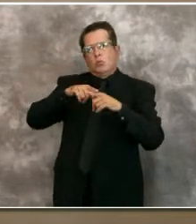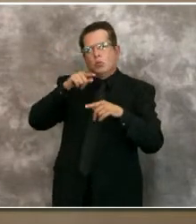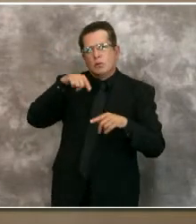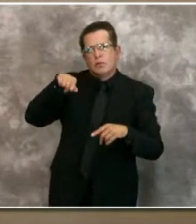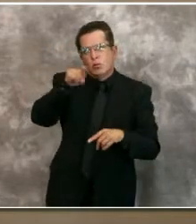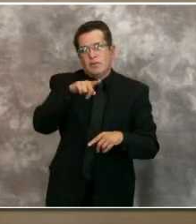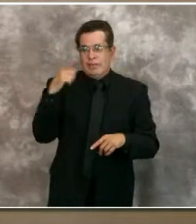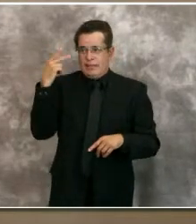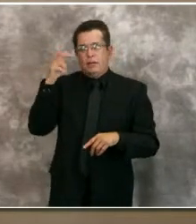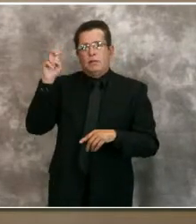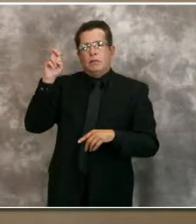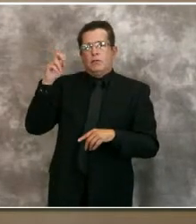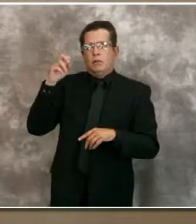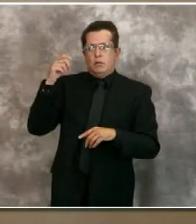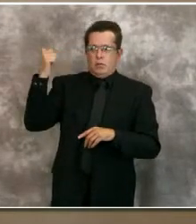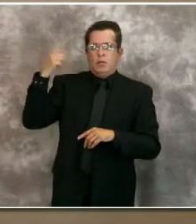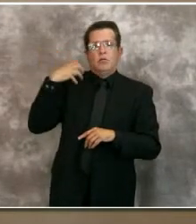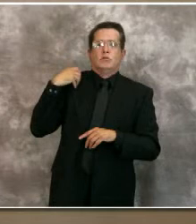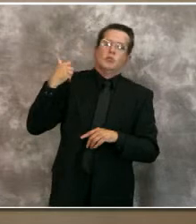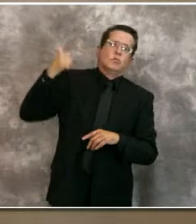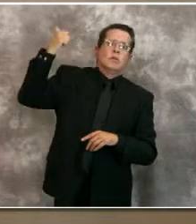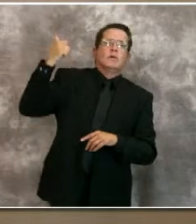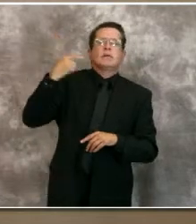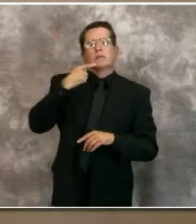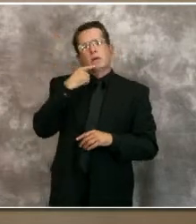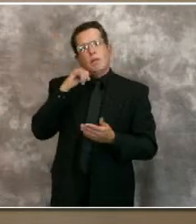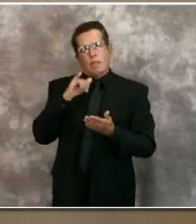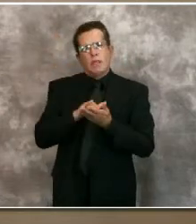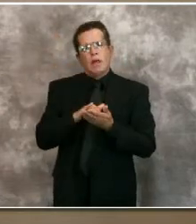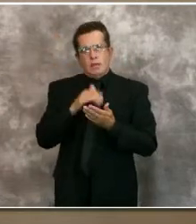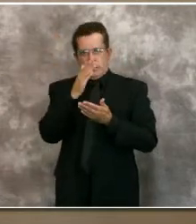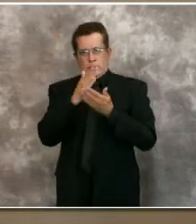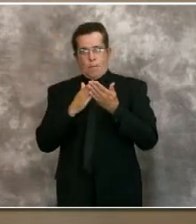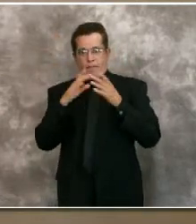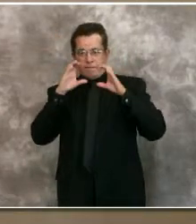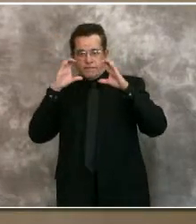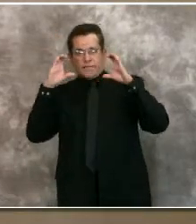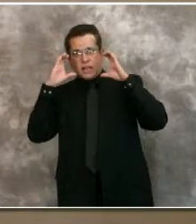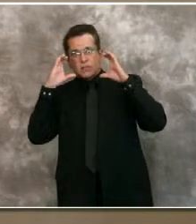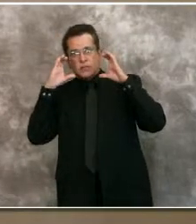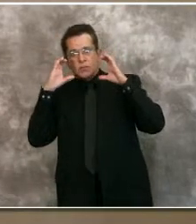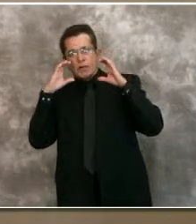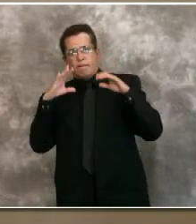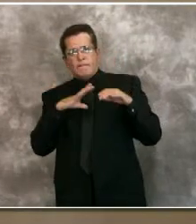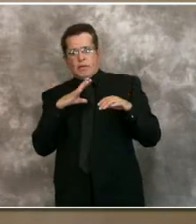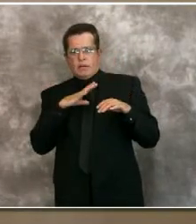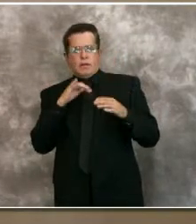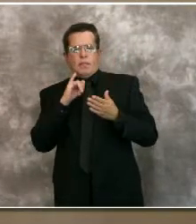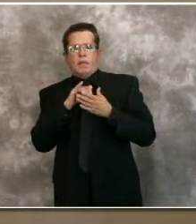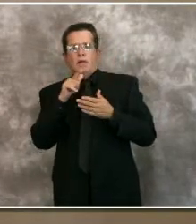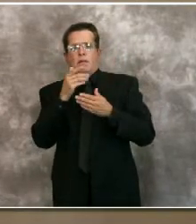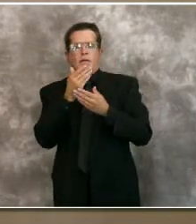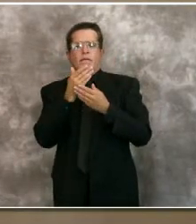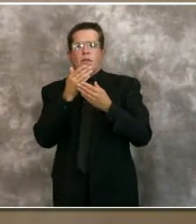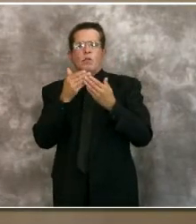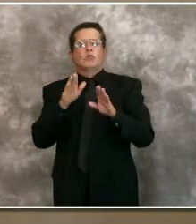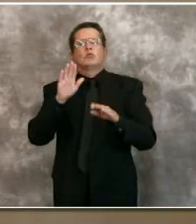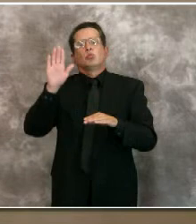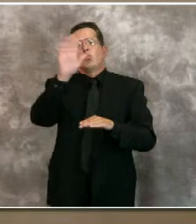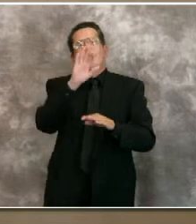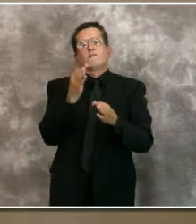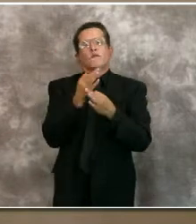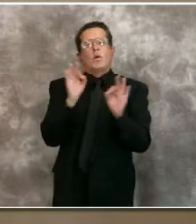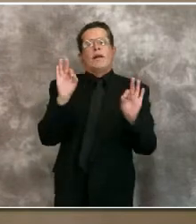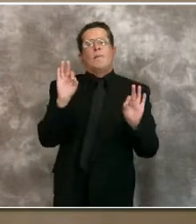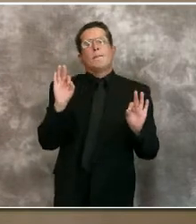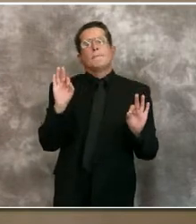Recently, he shared this message. Some feel face coverings infringe on their freedom of choice. But